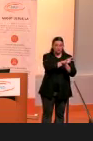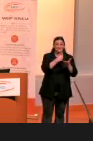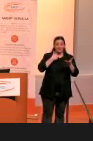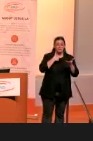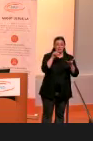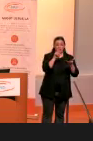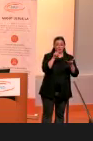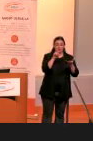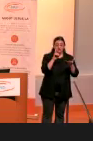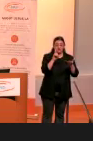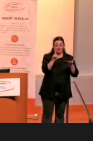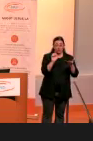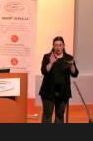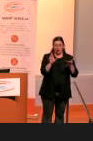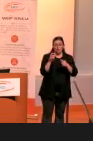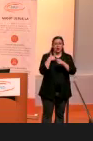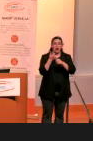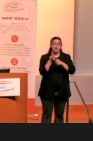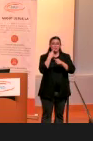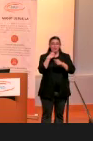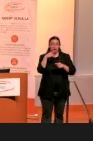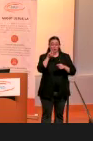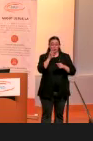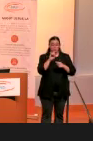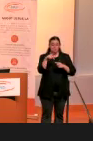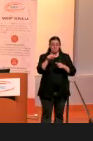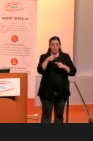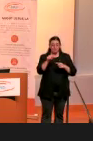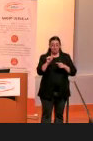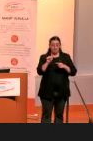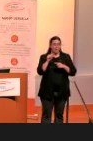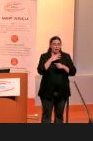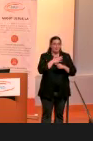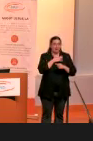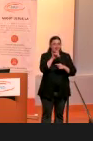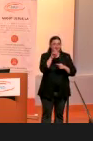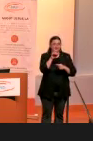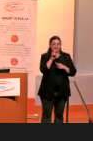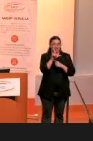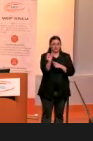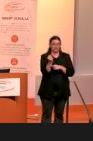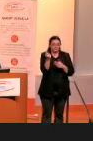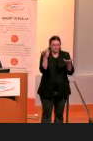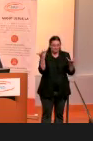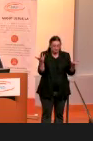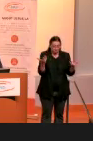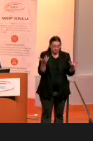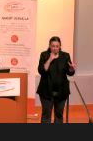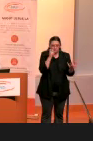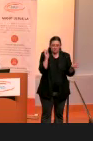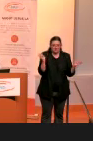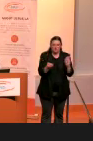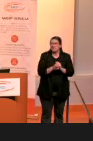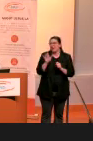genetic SNP? I'm on Repatha and has barely budged my LDLs. Okay. Yeah, that's tricky,